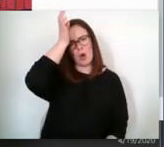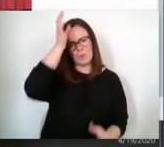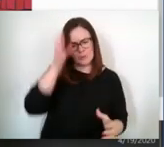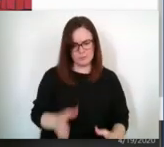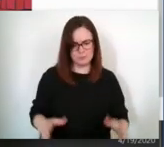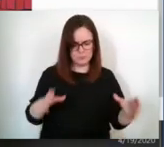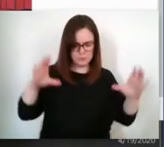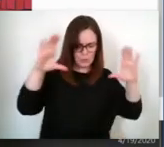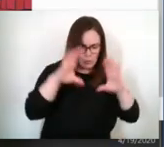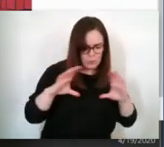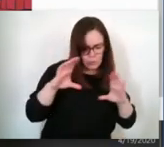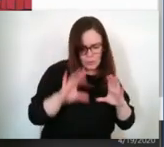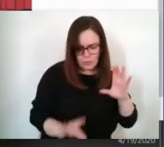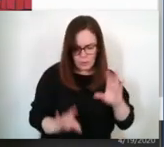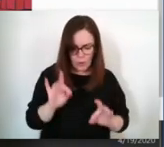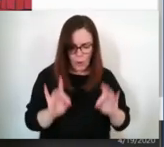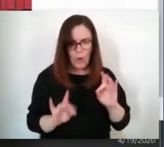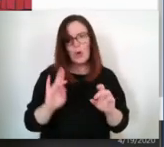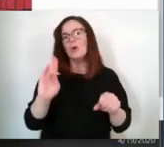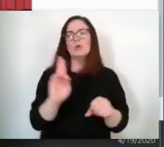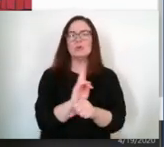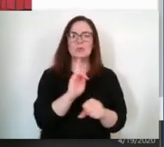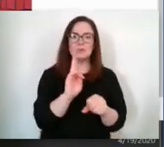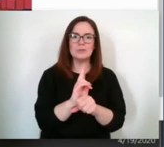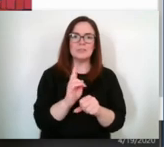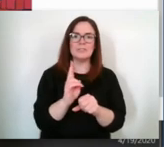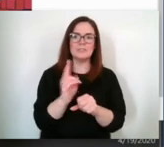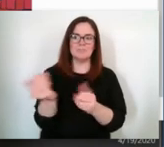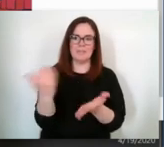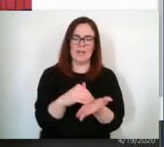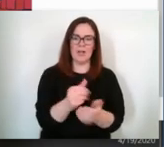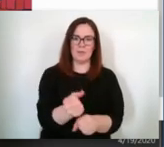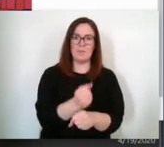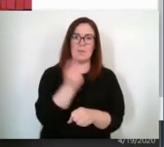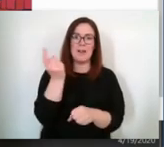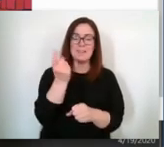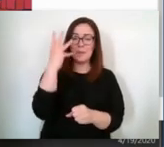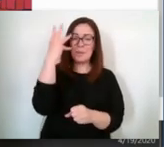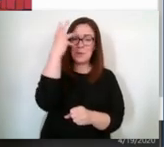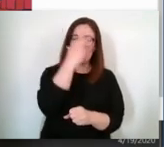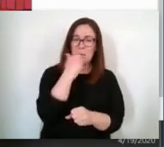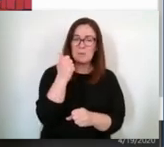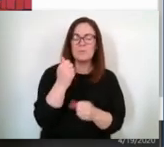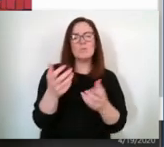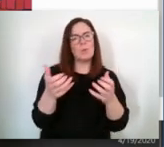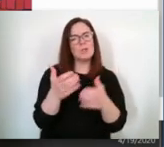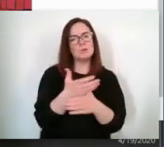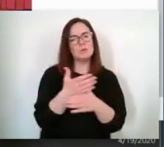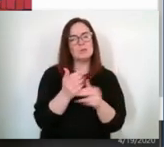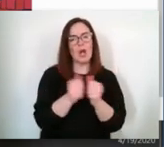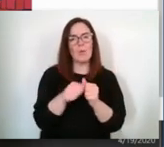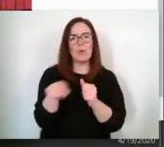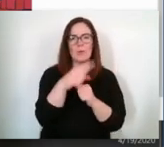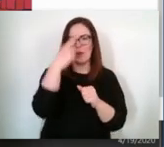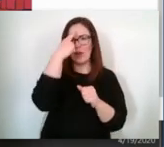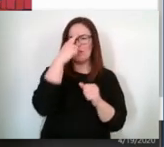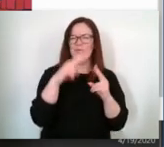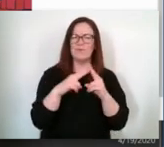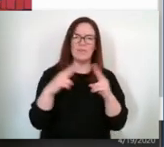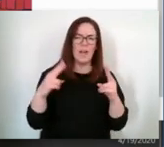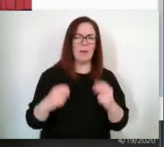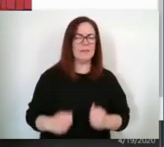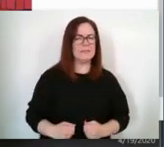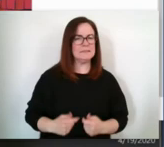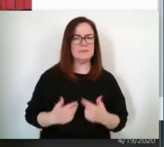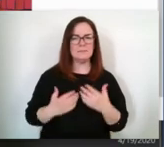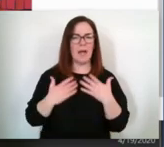he reuses to make something beautiful. So, just wanted to share this with you because I thought it was very inspiring.